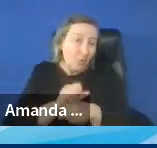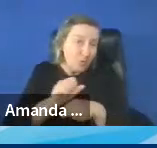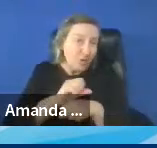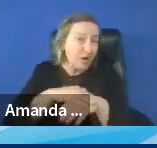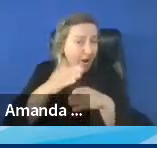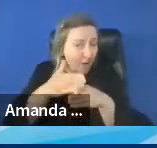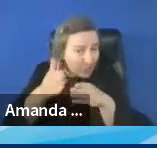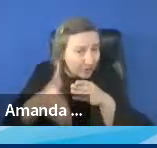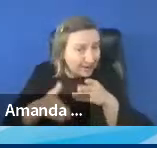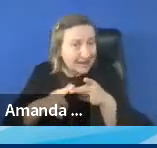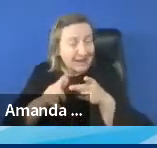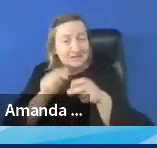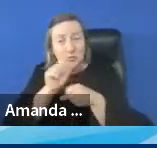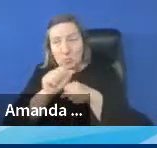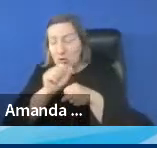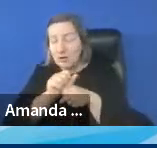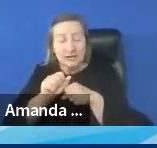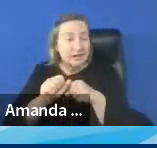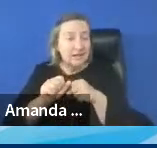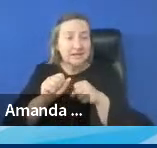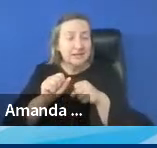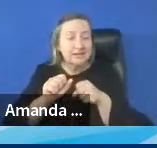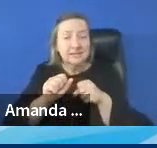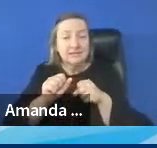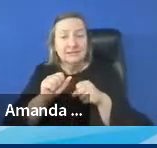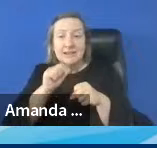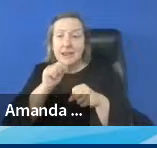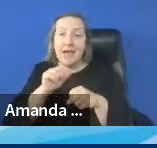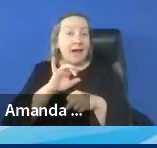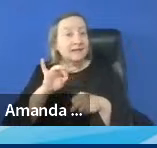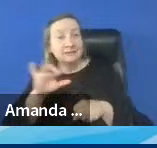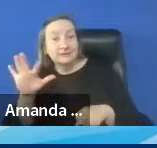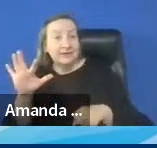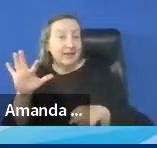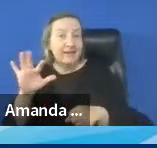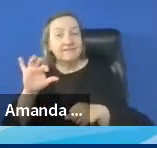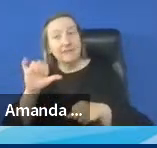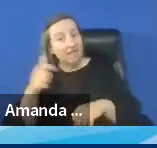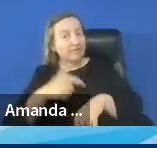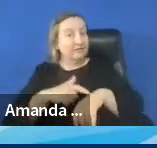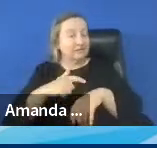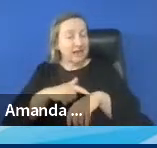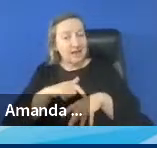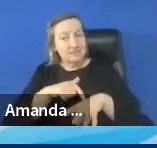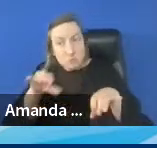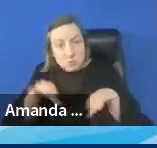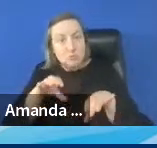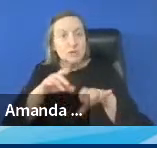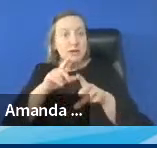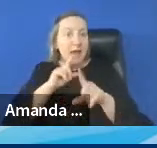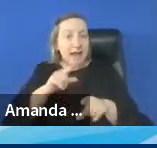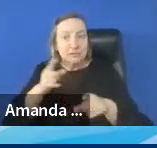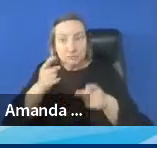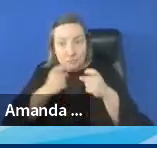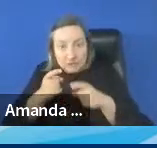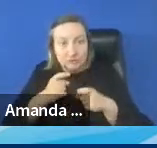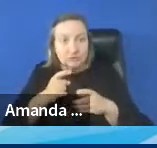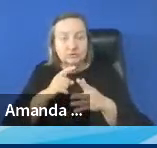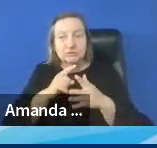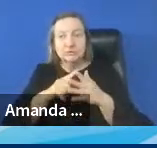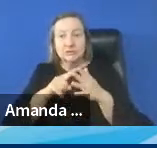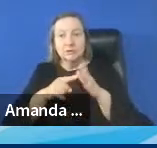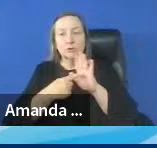are working off hours to do this and answer questions and show a face for the